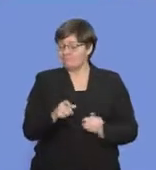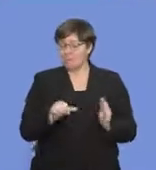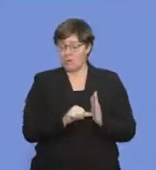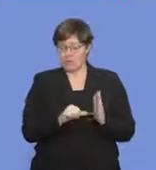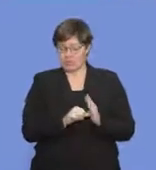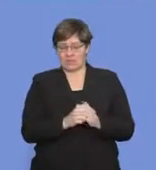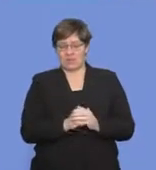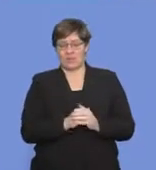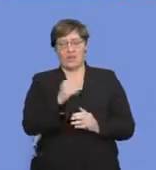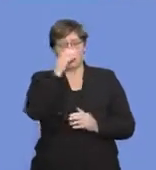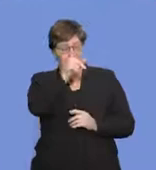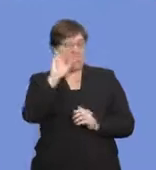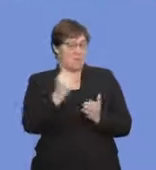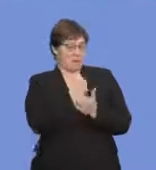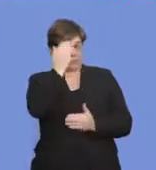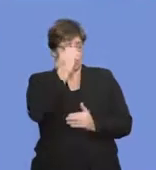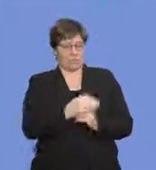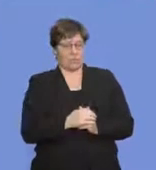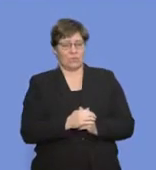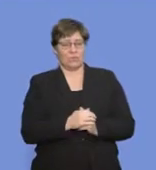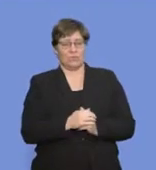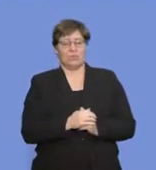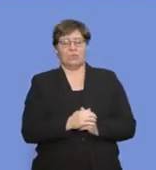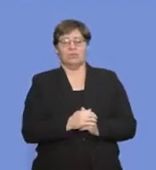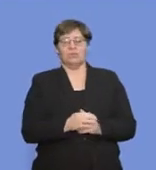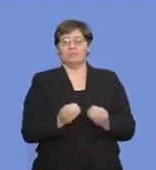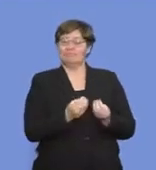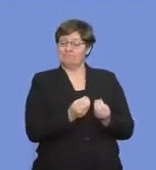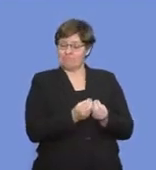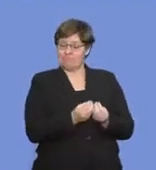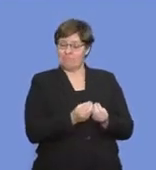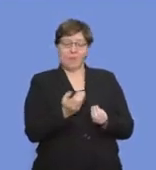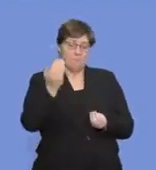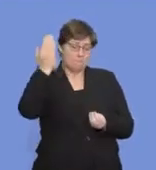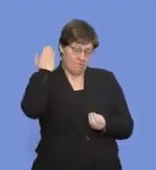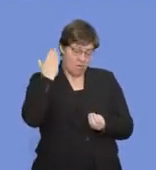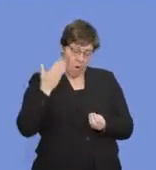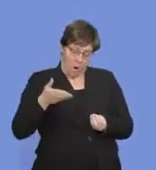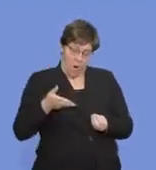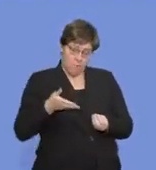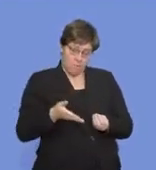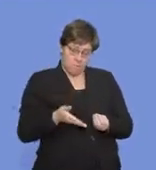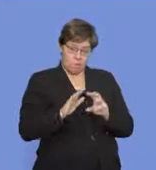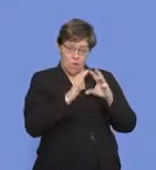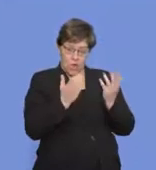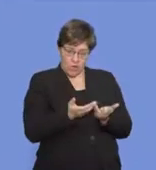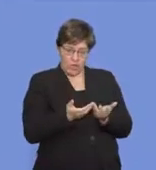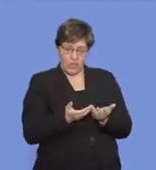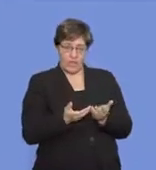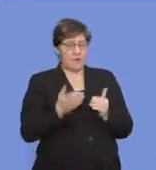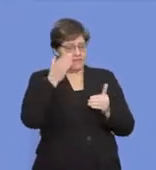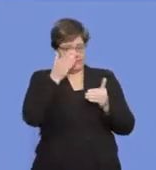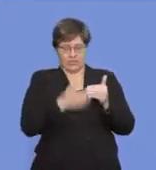very important concept to know, because this is where organisms that have existed on Earth die